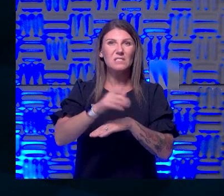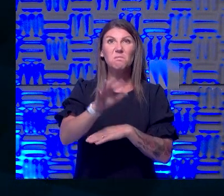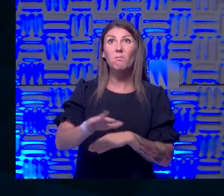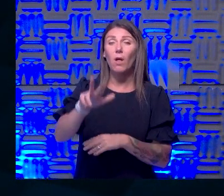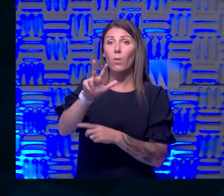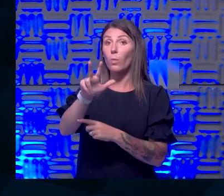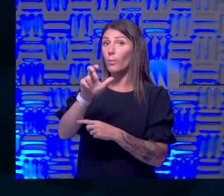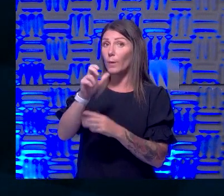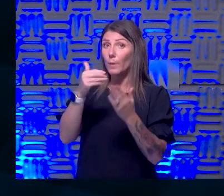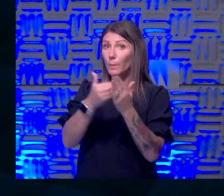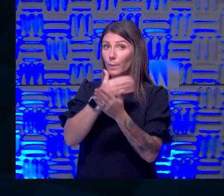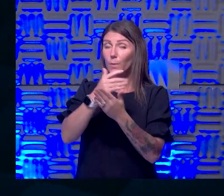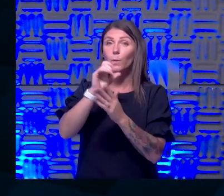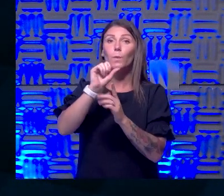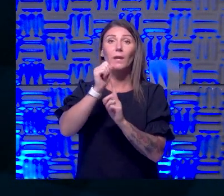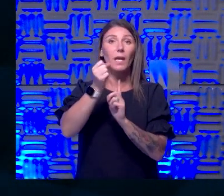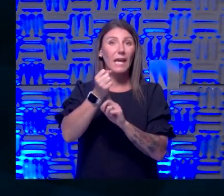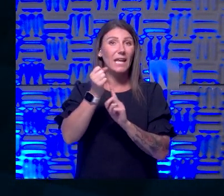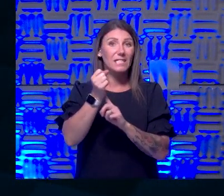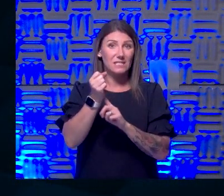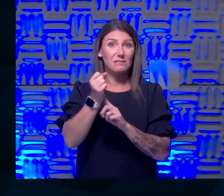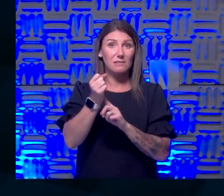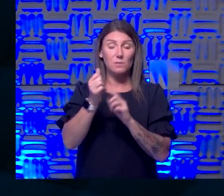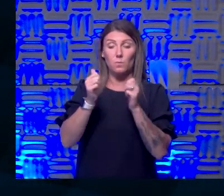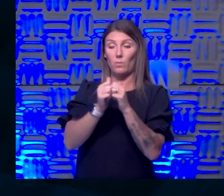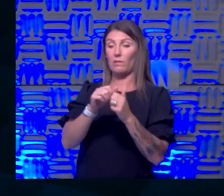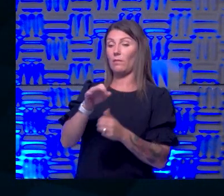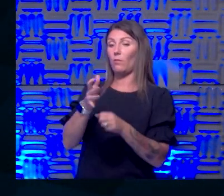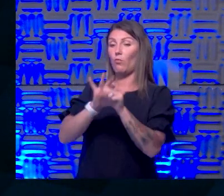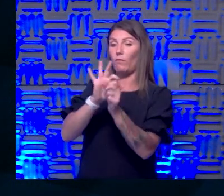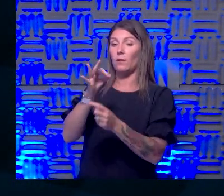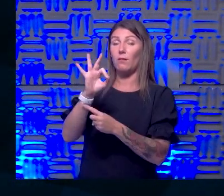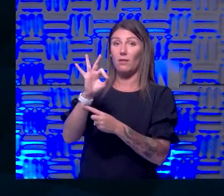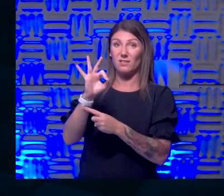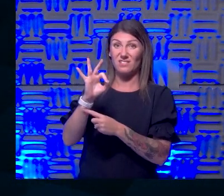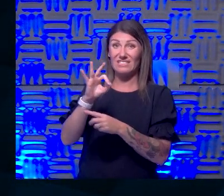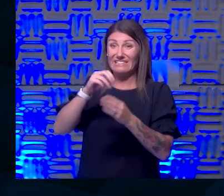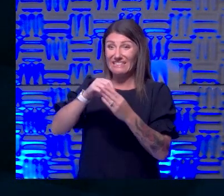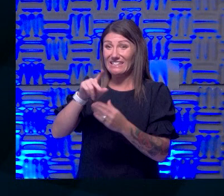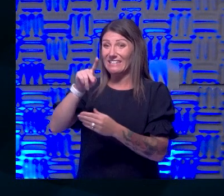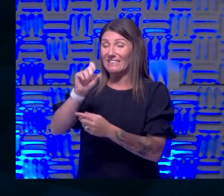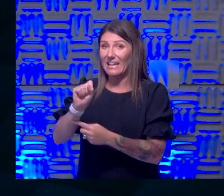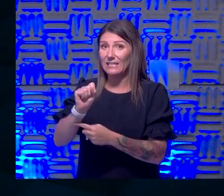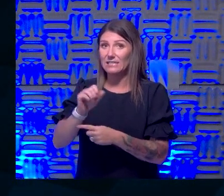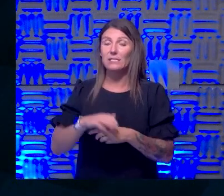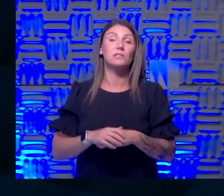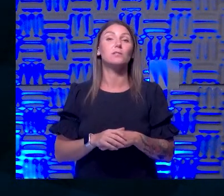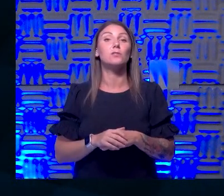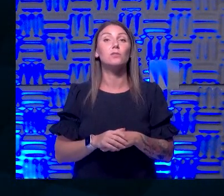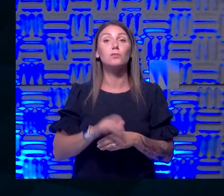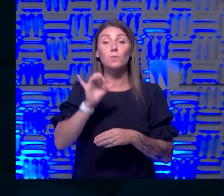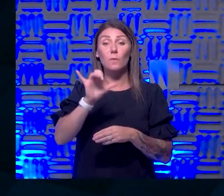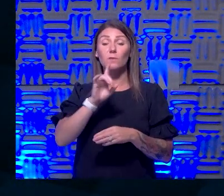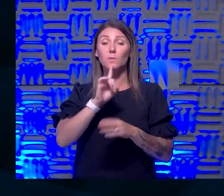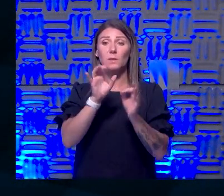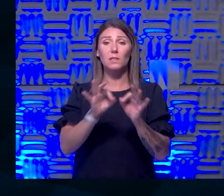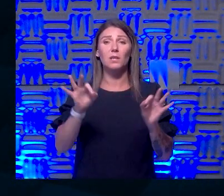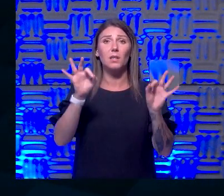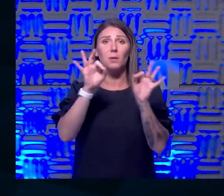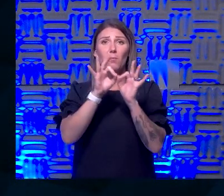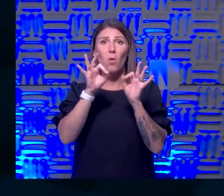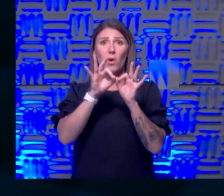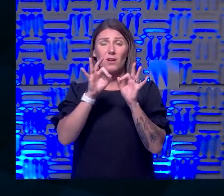cases of COVID-19 a day in Kansas. That's without importing any. So we feel that it's really important not to